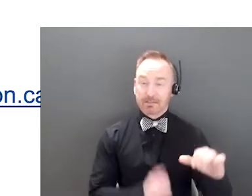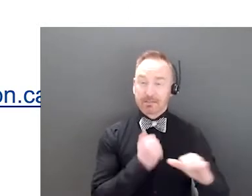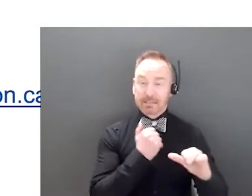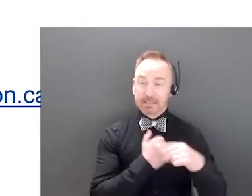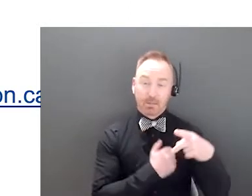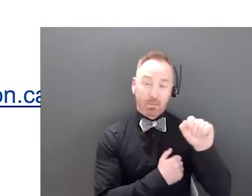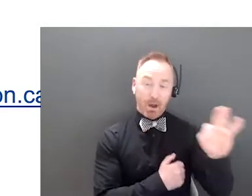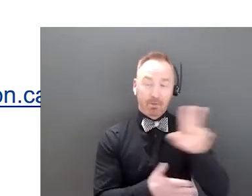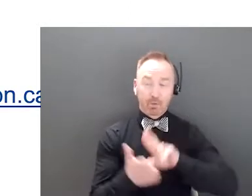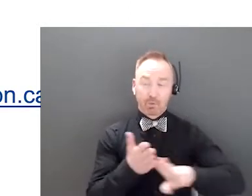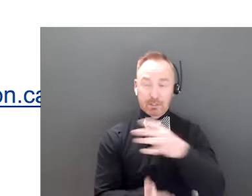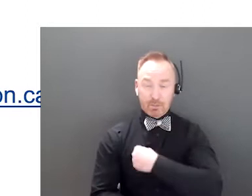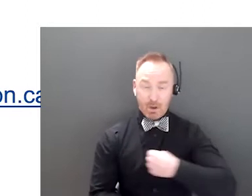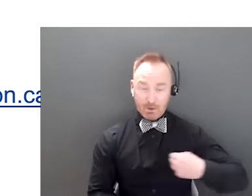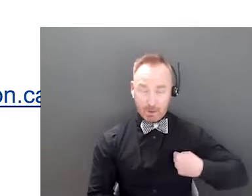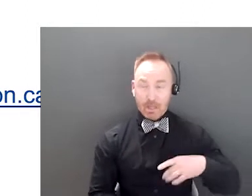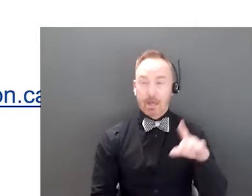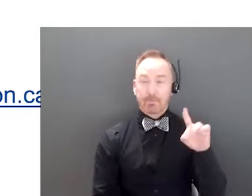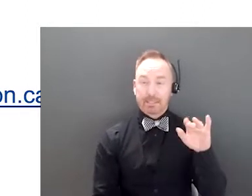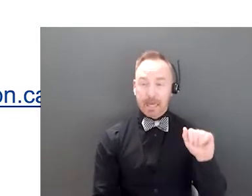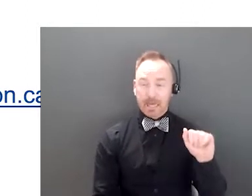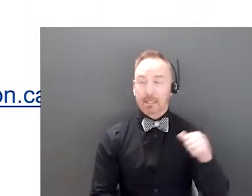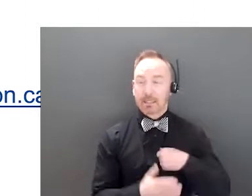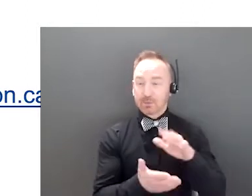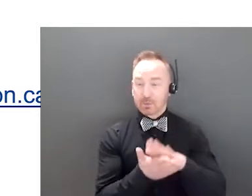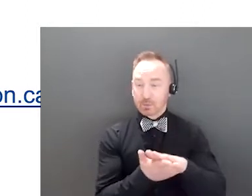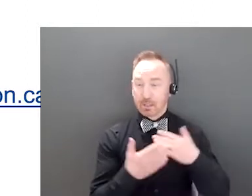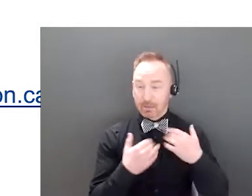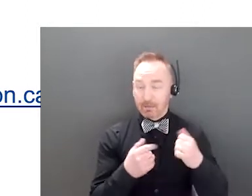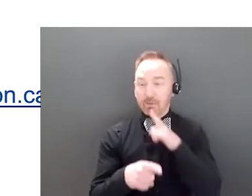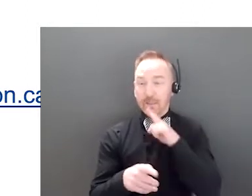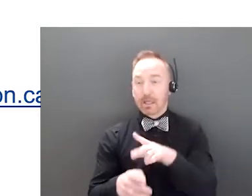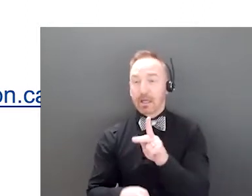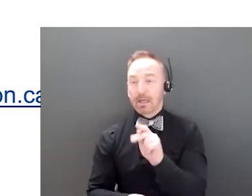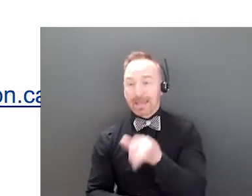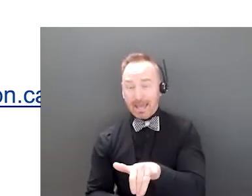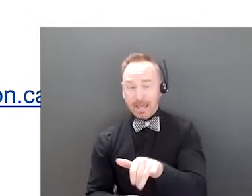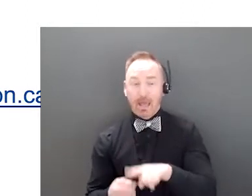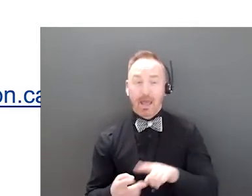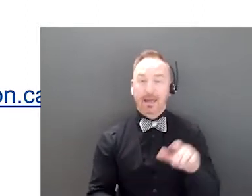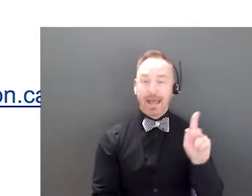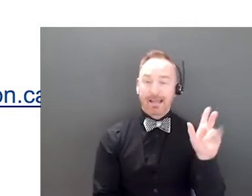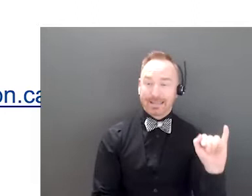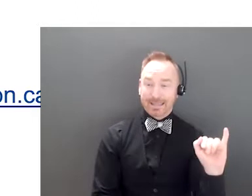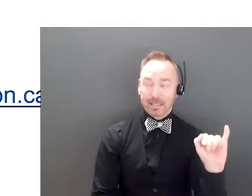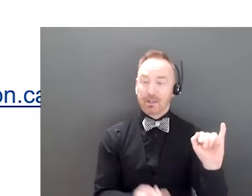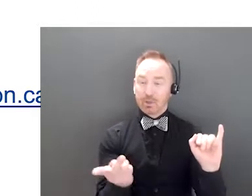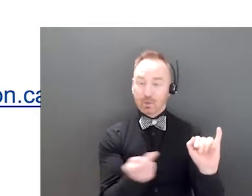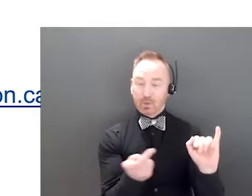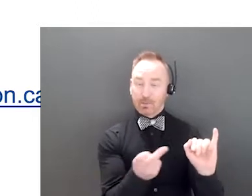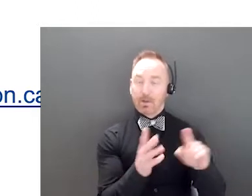University of Toronto's Dalai Lama School of Public Health. My co-presenters include Nasir and Shamaee from the Institute for Work and